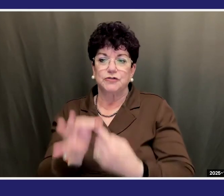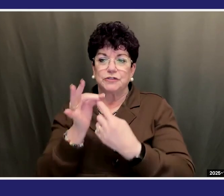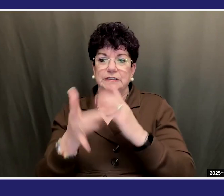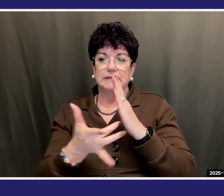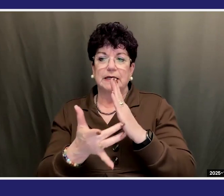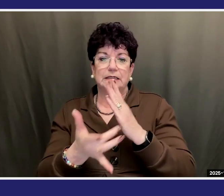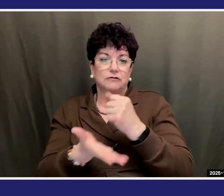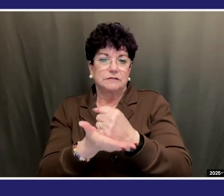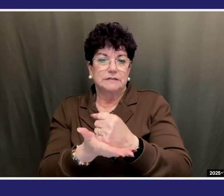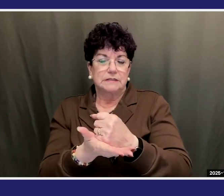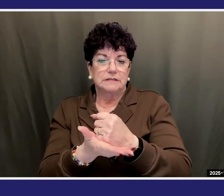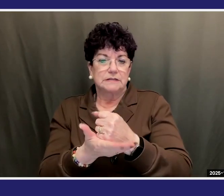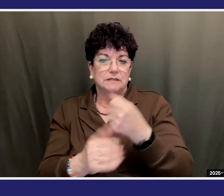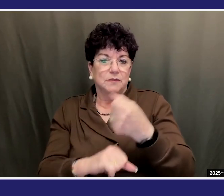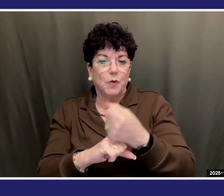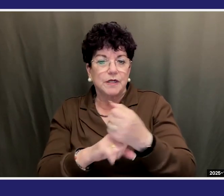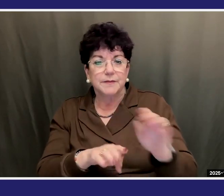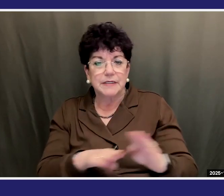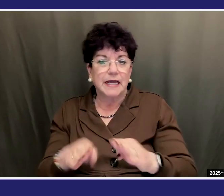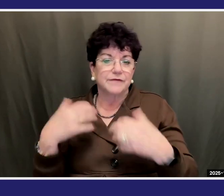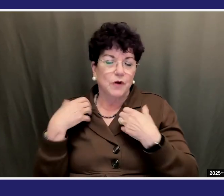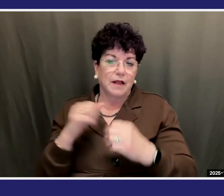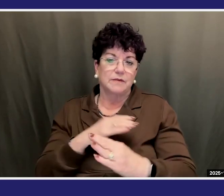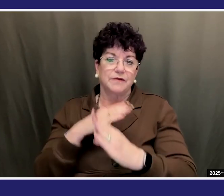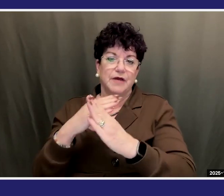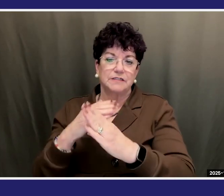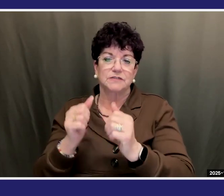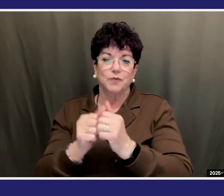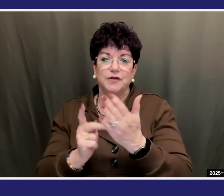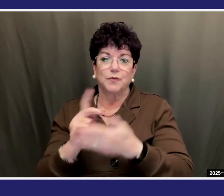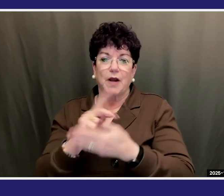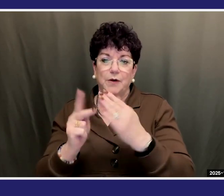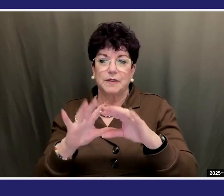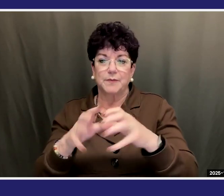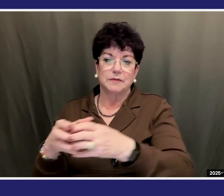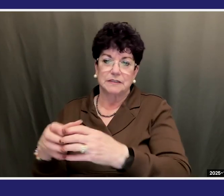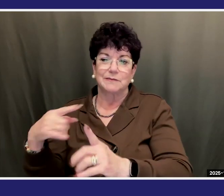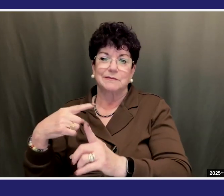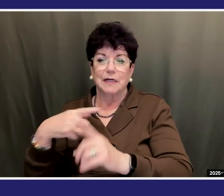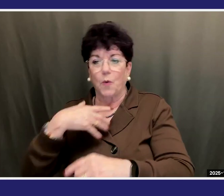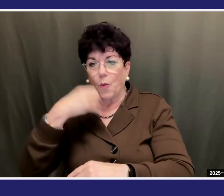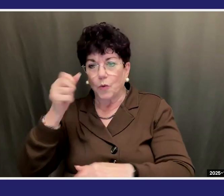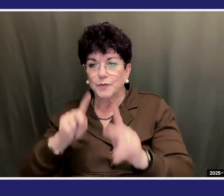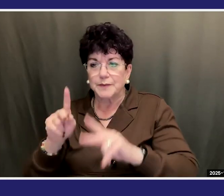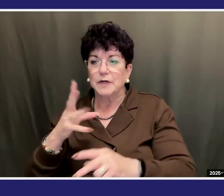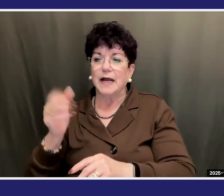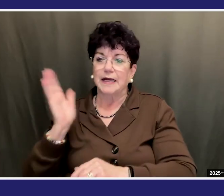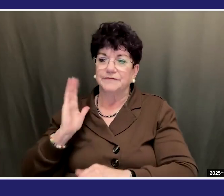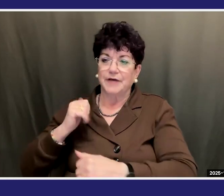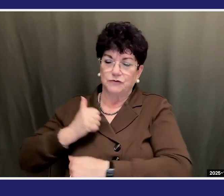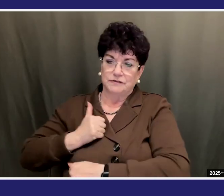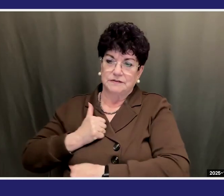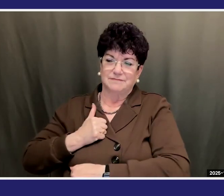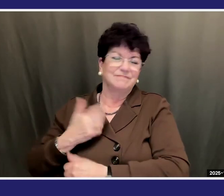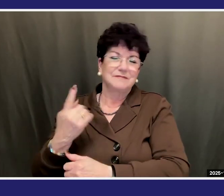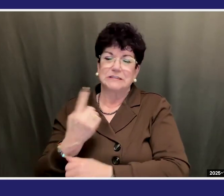assistance to support behavioral health prevention in priority populations, such as veterans and older adults. So again, these are examples